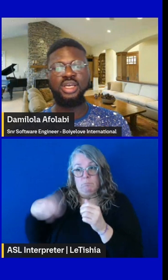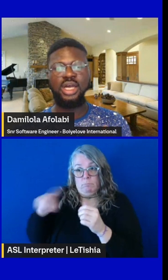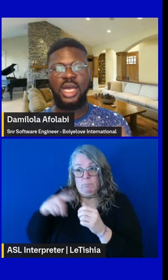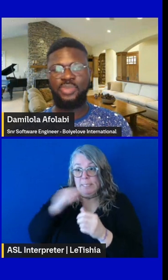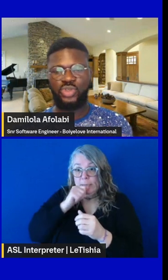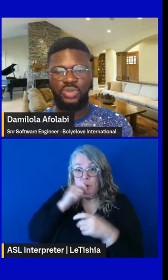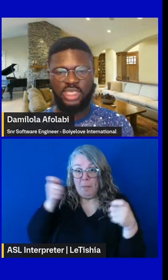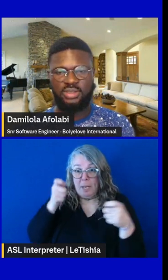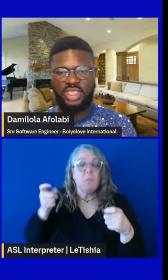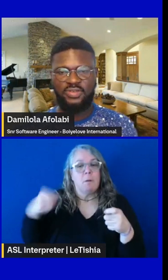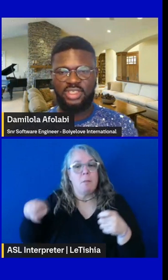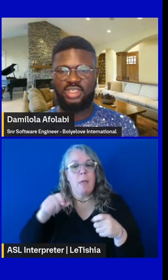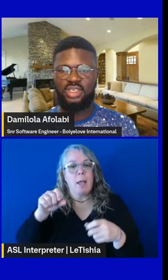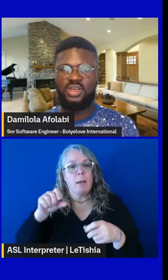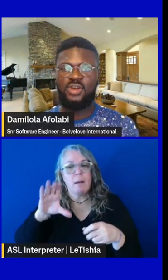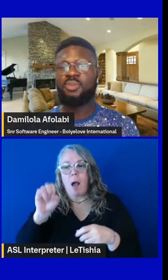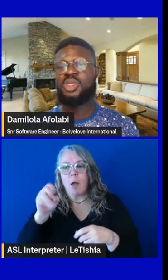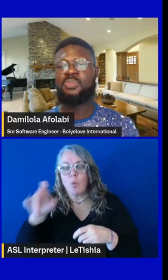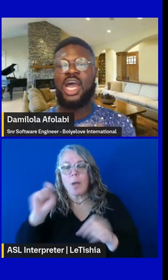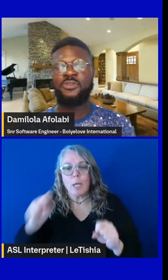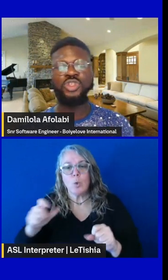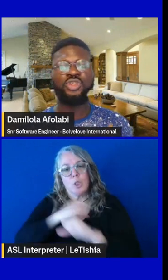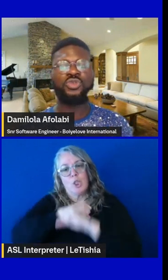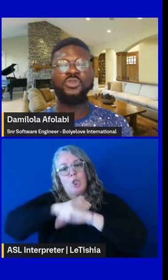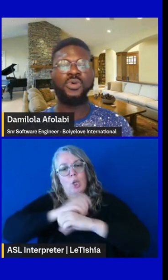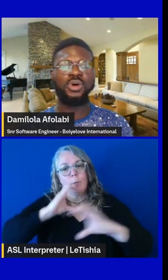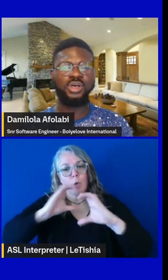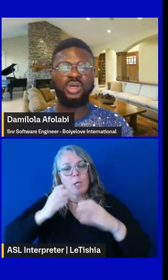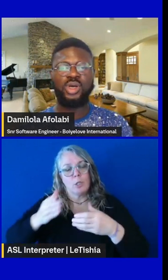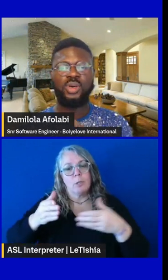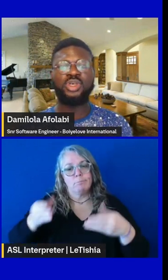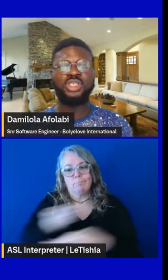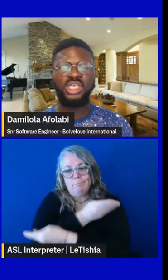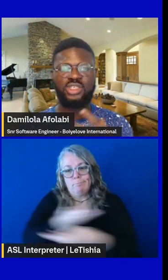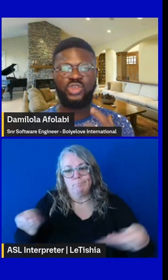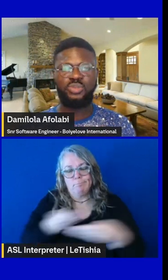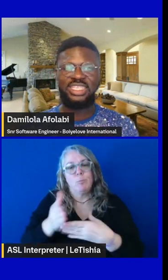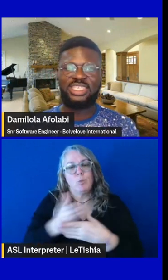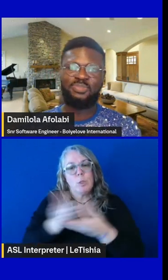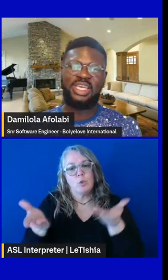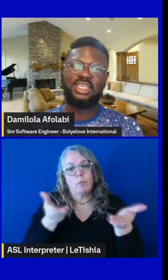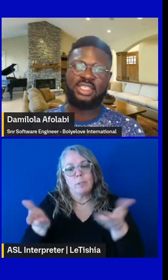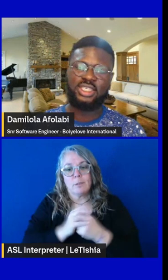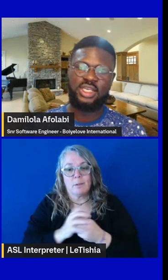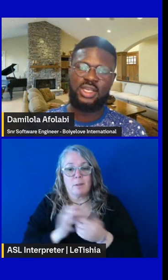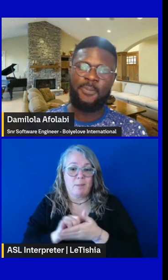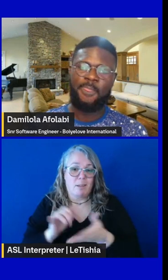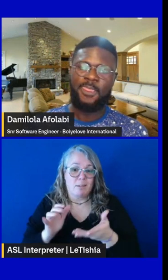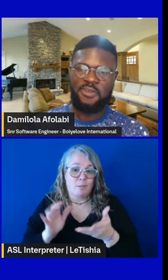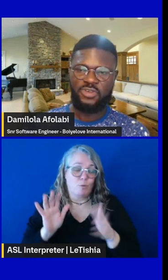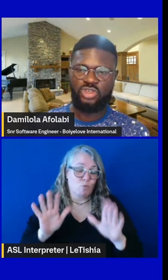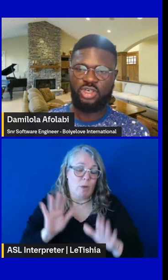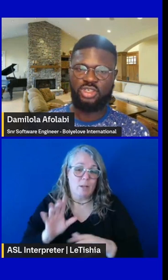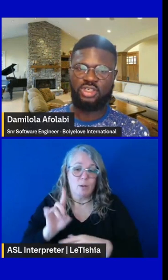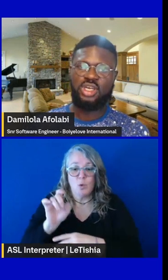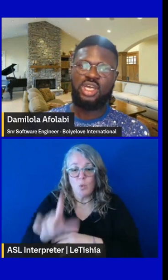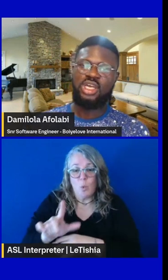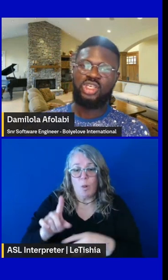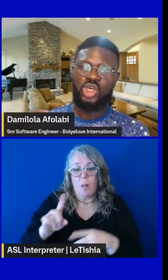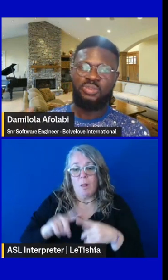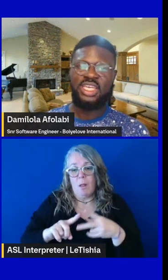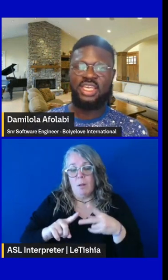communications between services, forming a powerful duo for modern Kubernetes-based